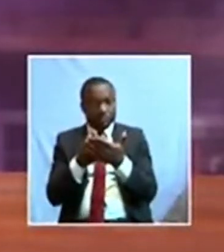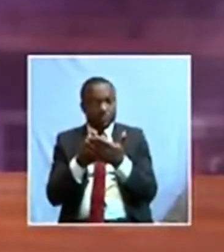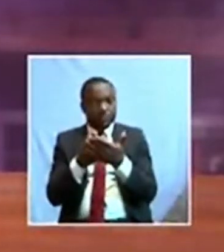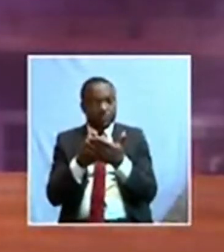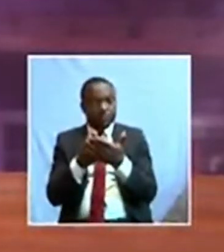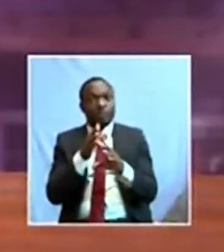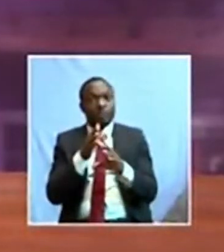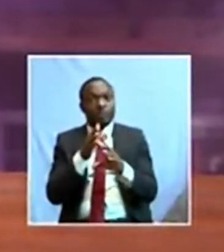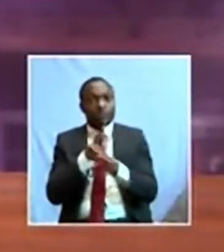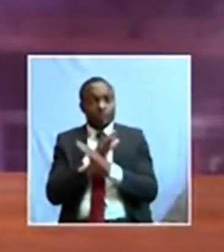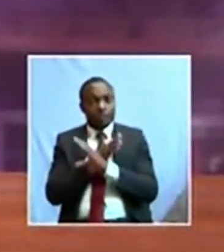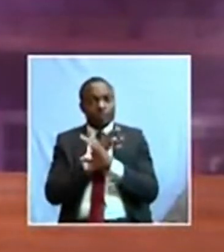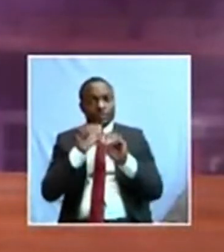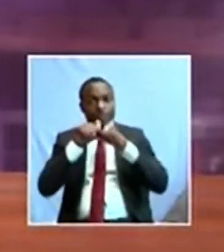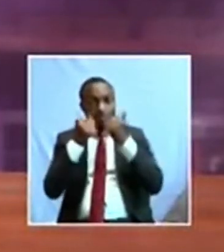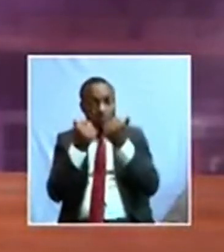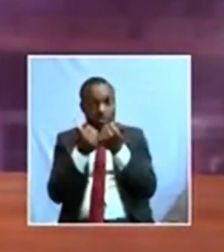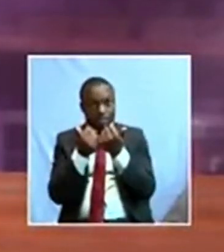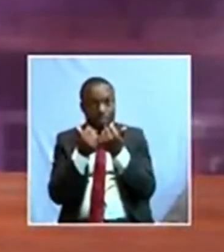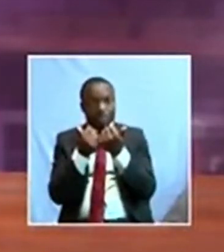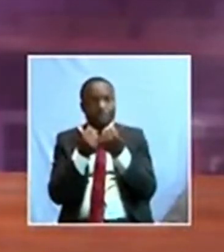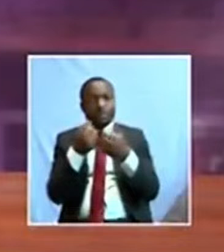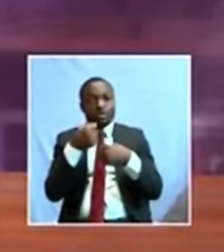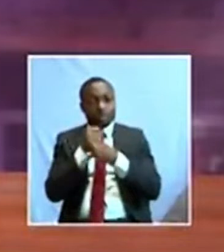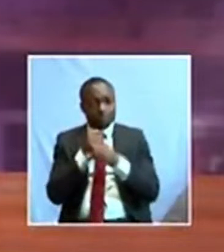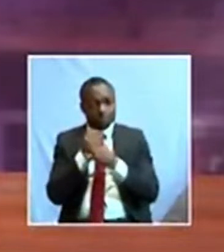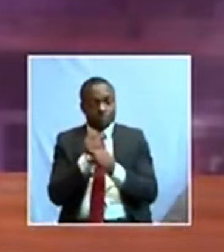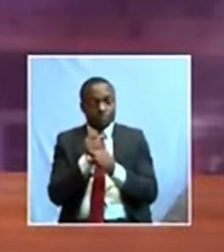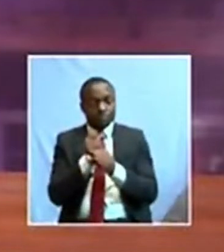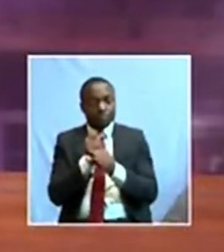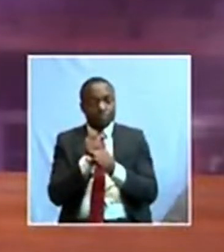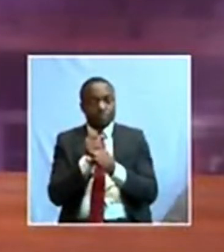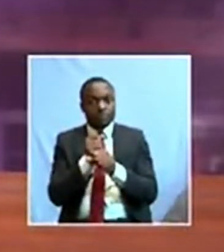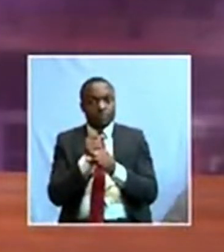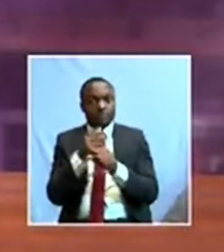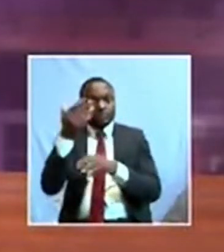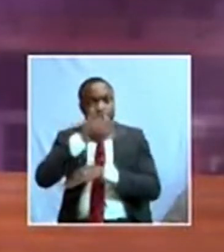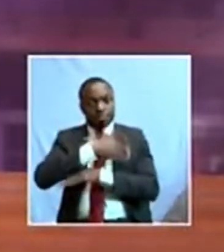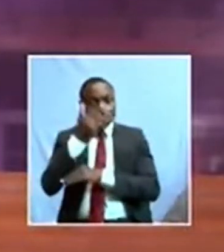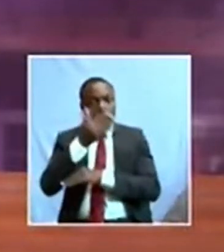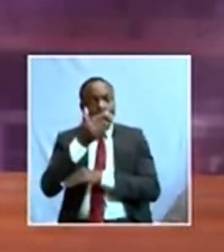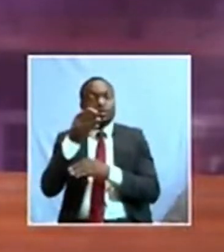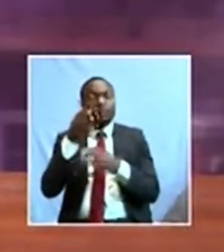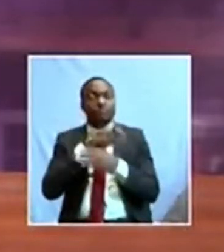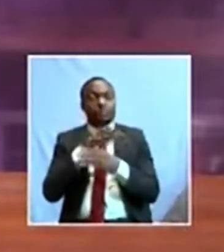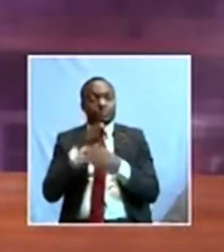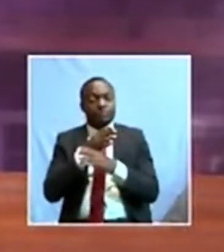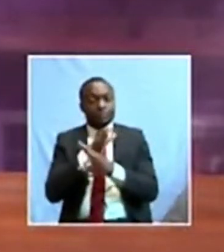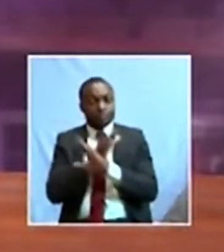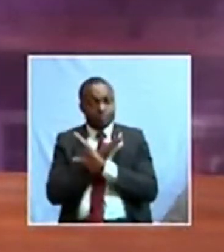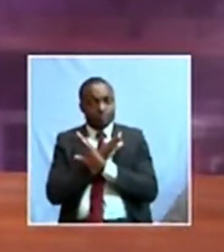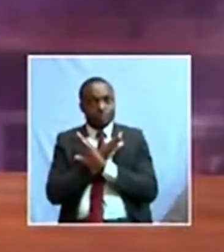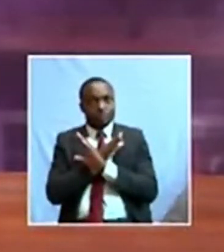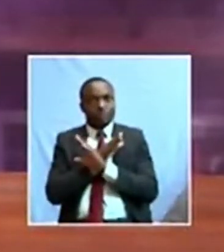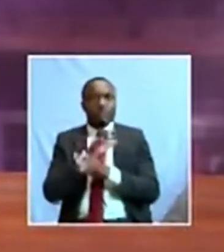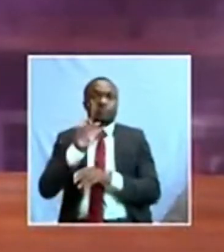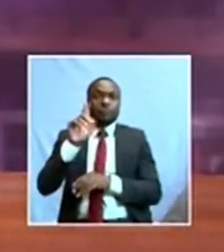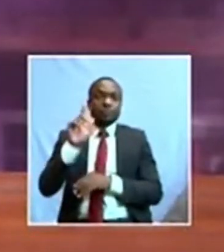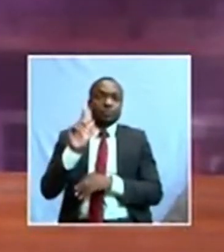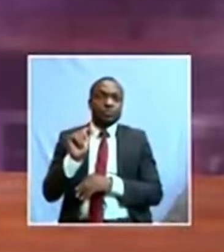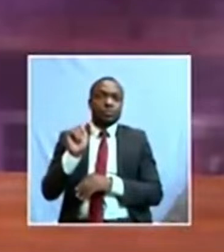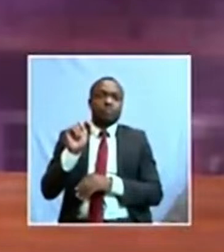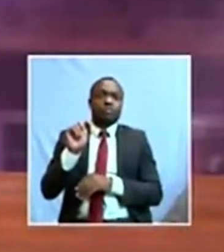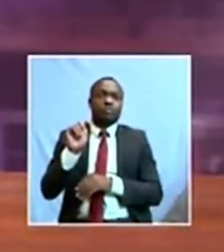Zambia Association of Manufacturers, Cross-Border Traders of Zambia. In Thomas Williams, we